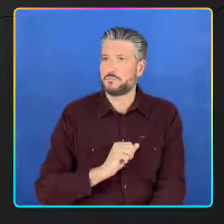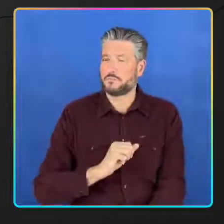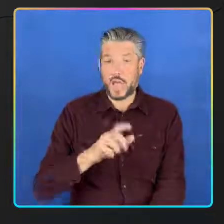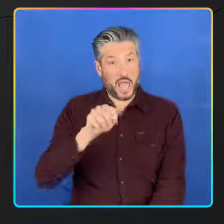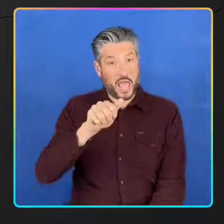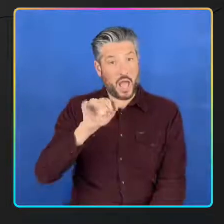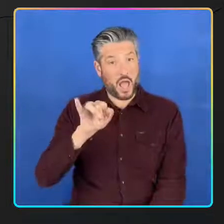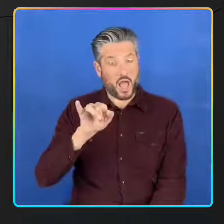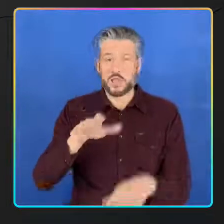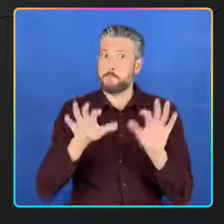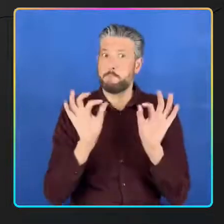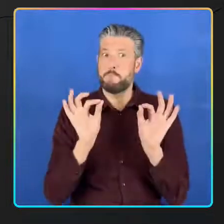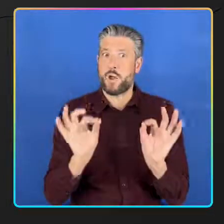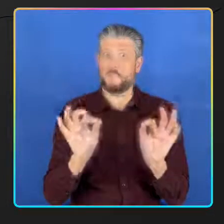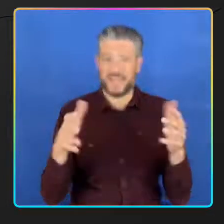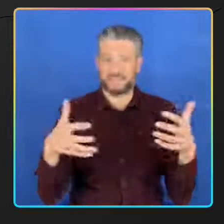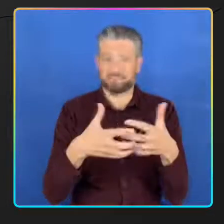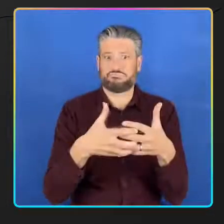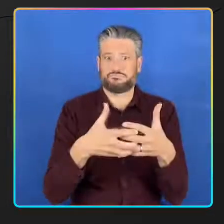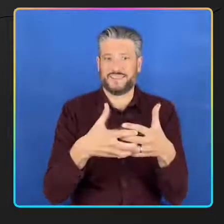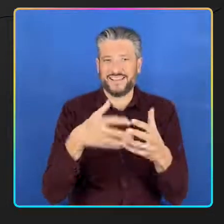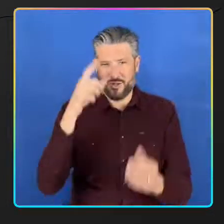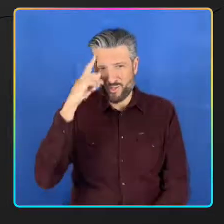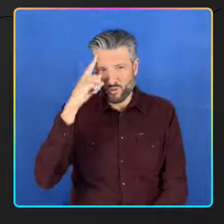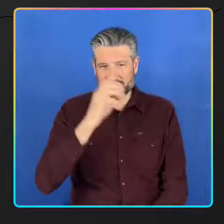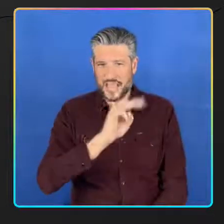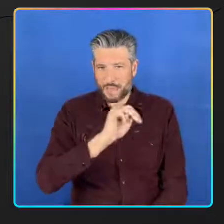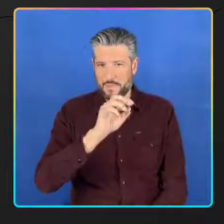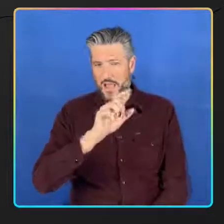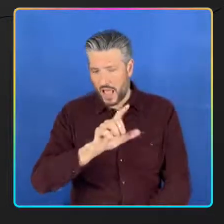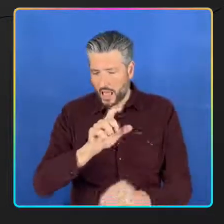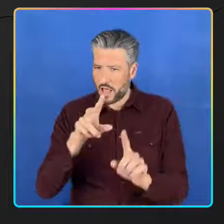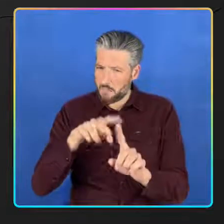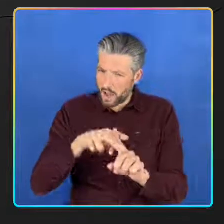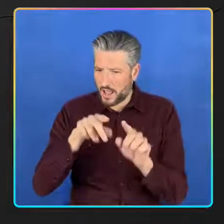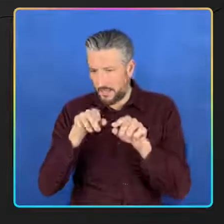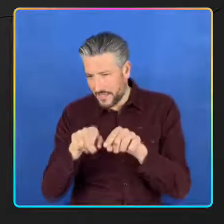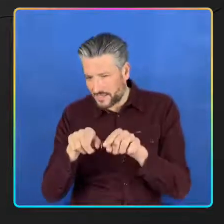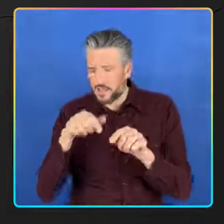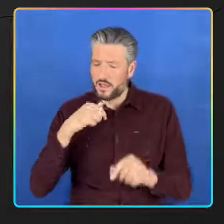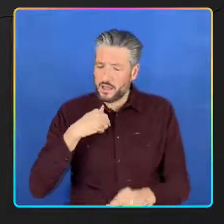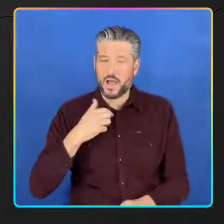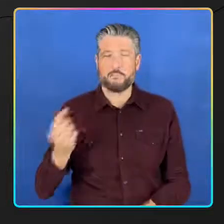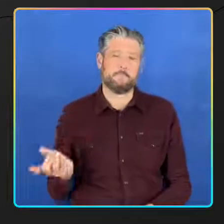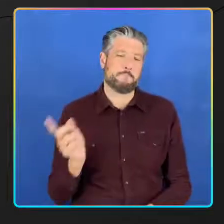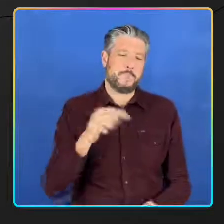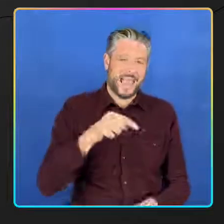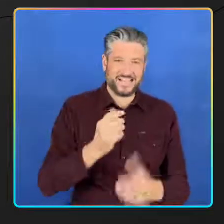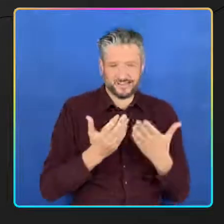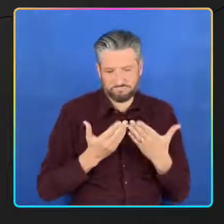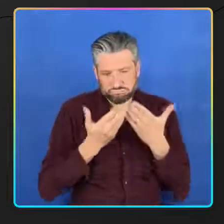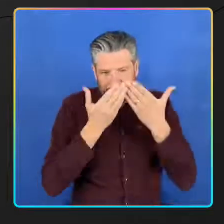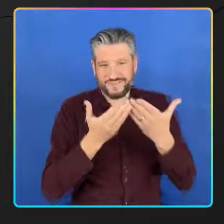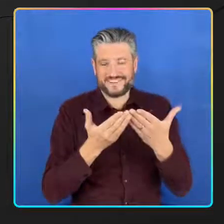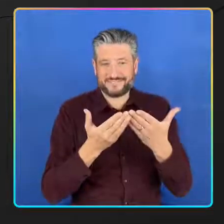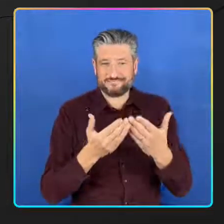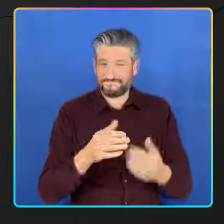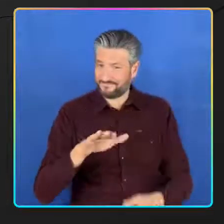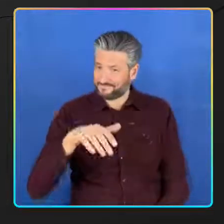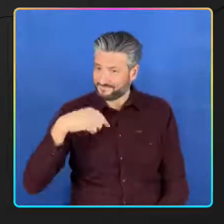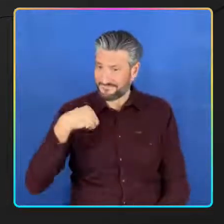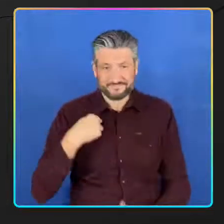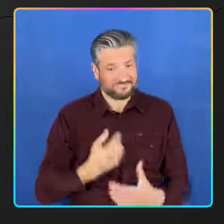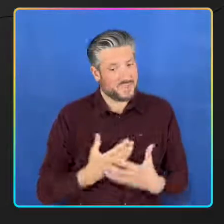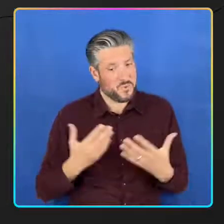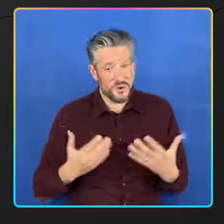perfect application for machine learning. So this is what I want to go back and study. So I did something that very few people do at